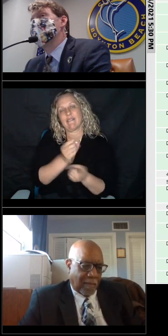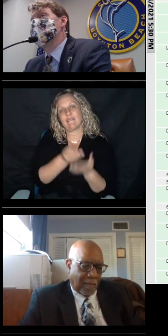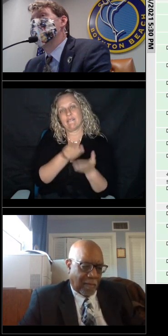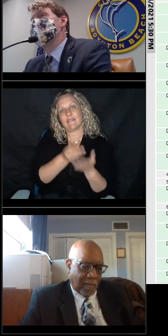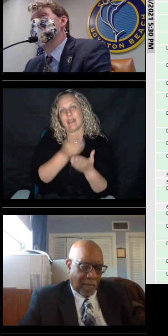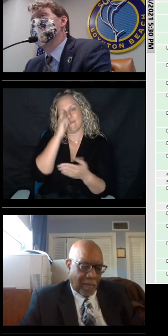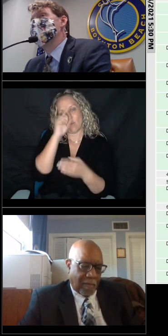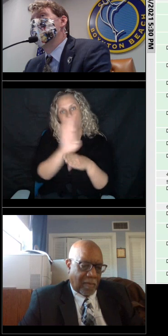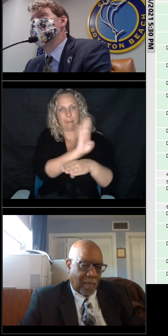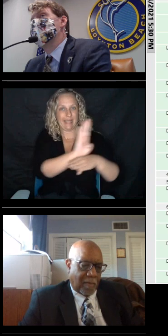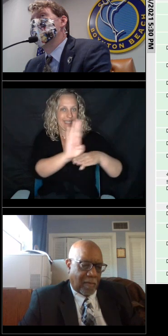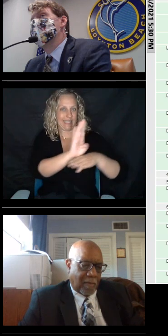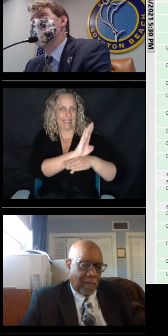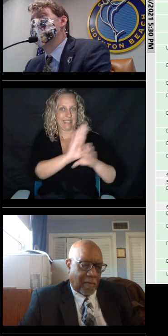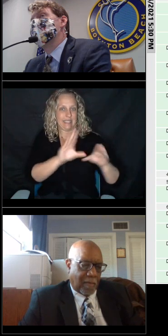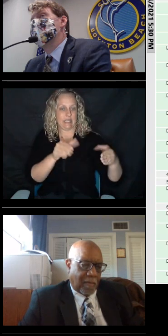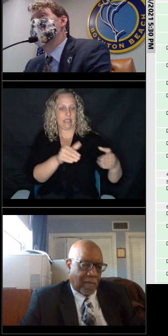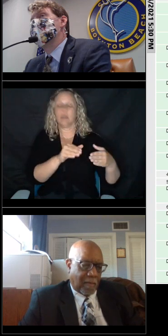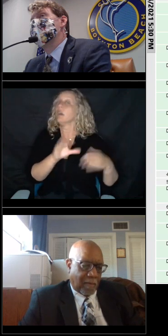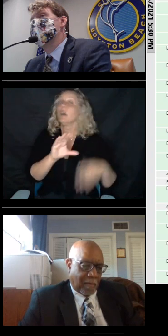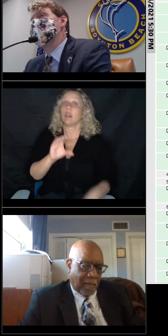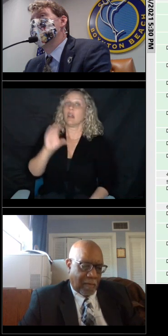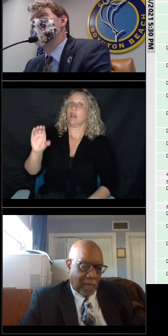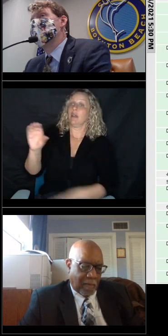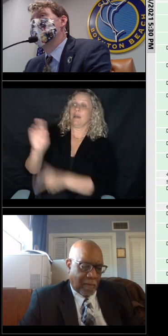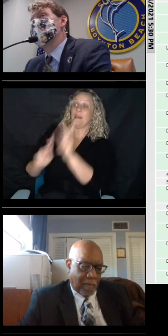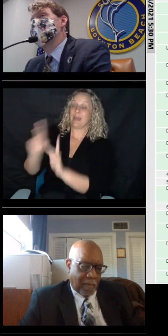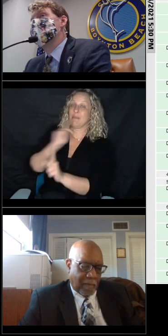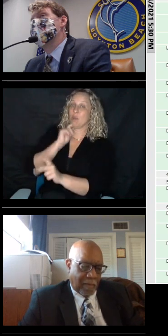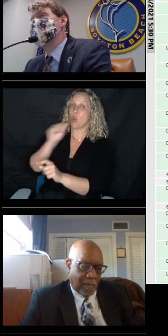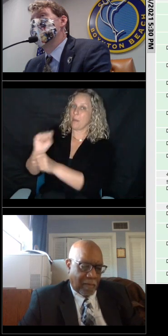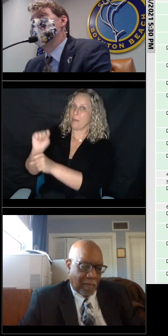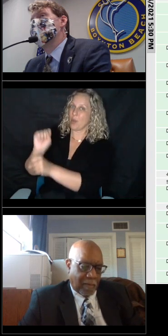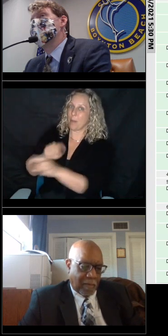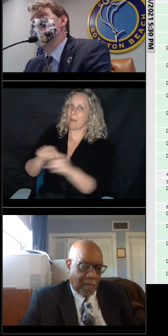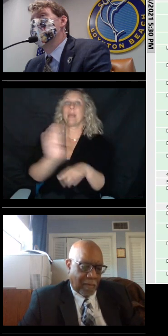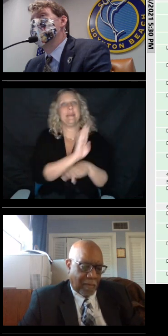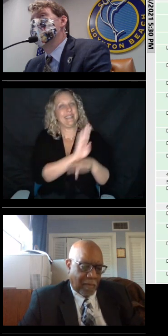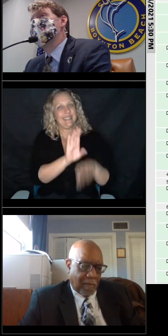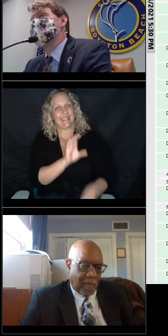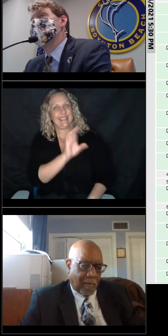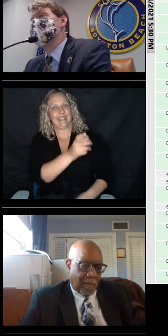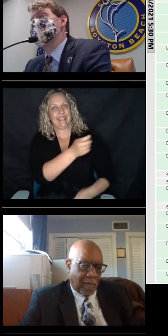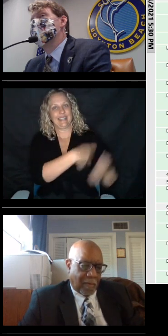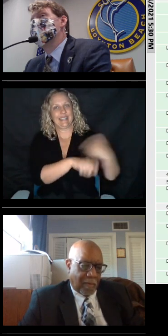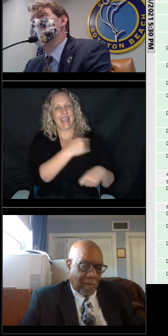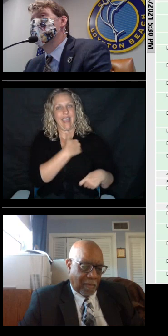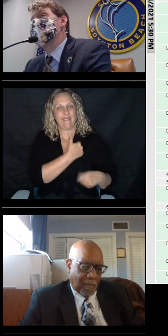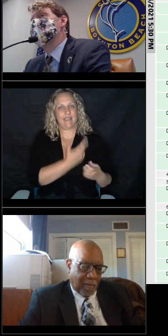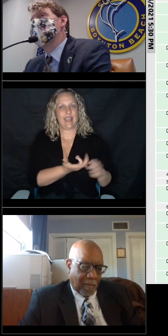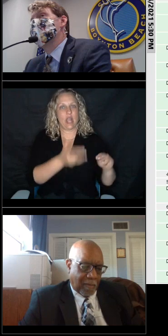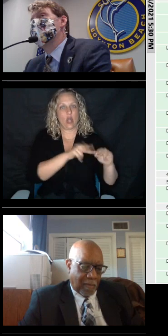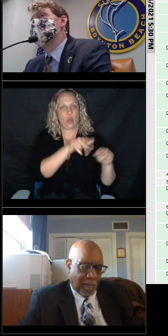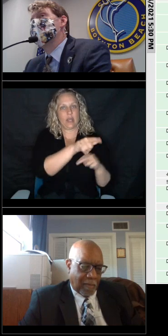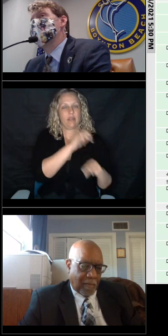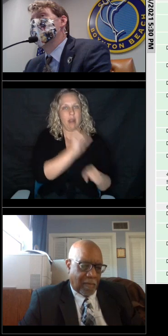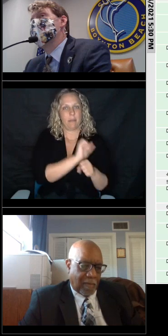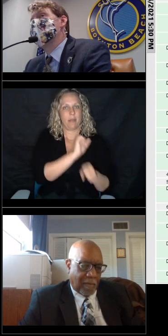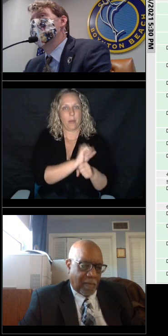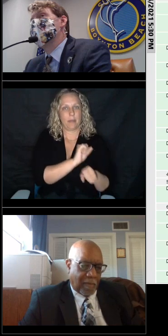the businesses. None of the money will go to the people who were unemployed, but the businesses, instead of having an increase in their